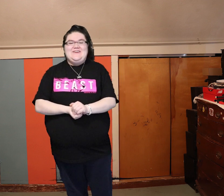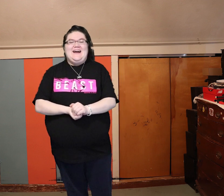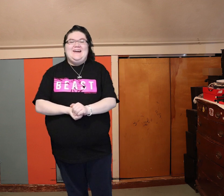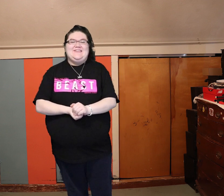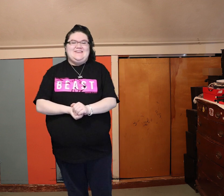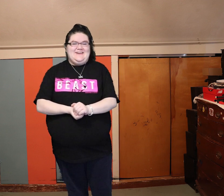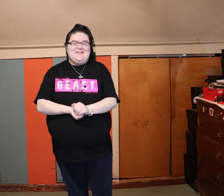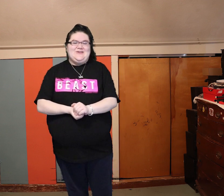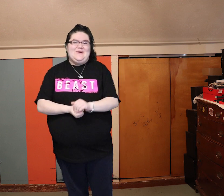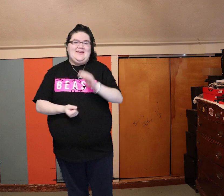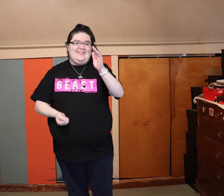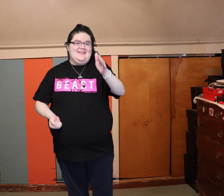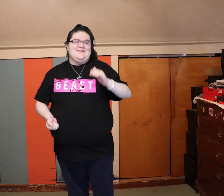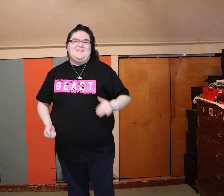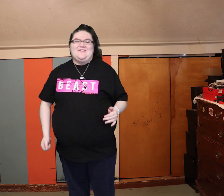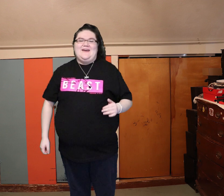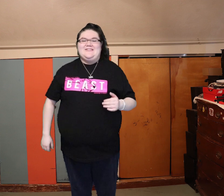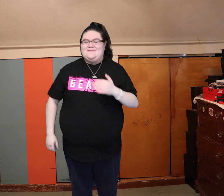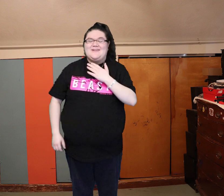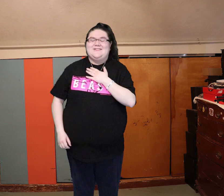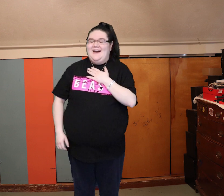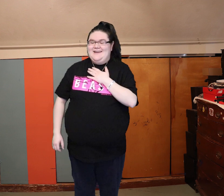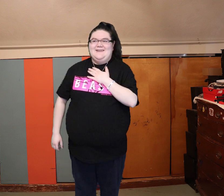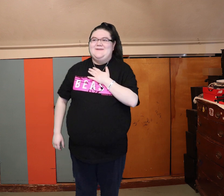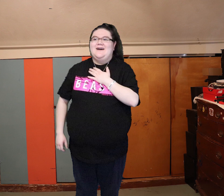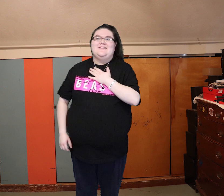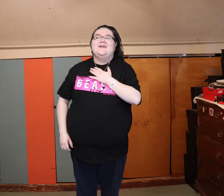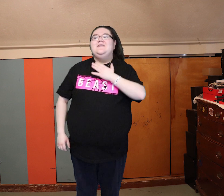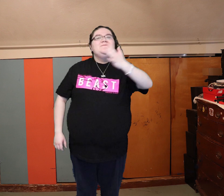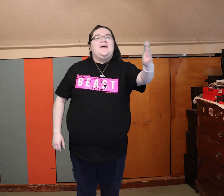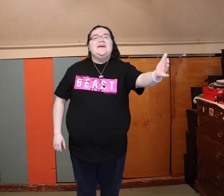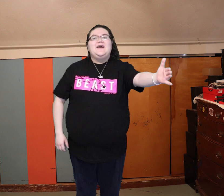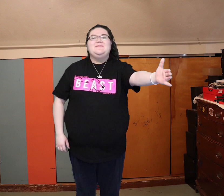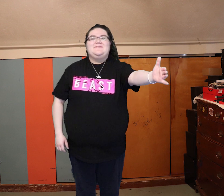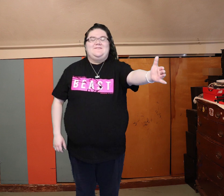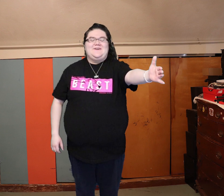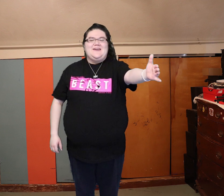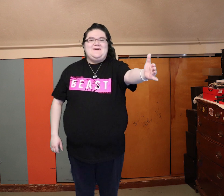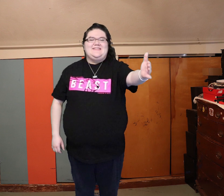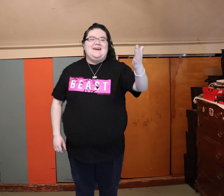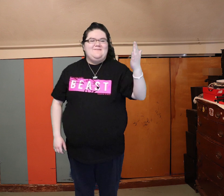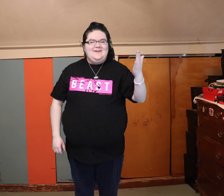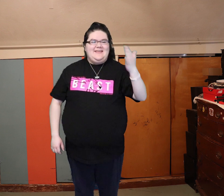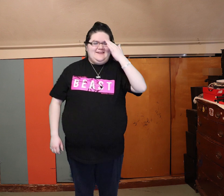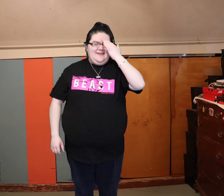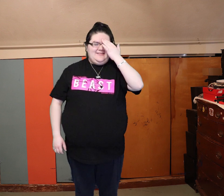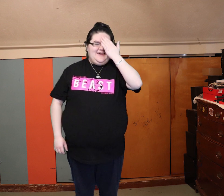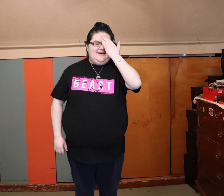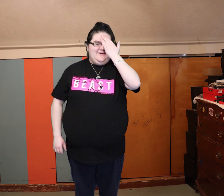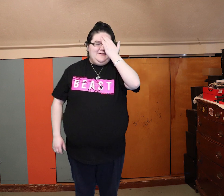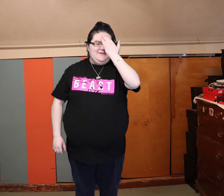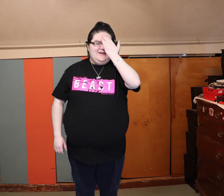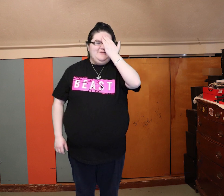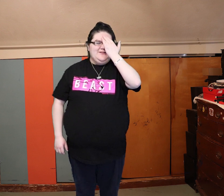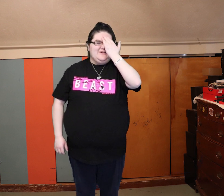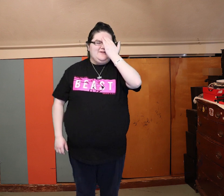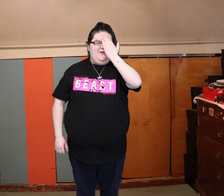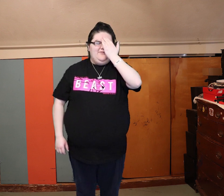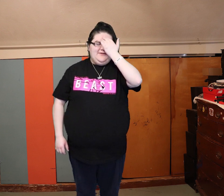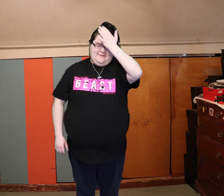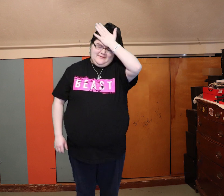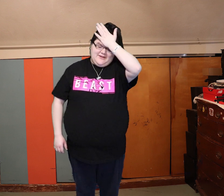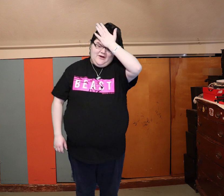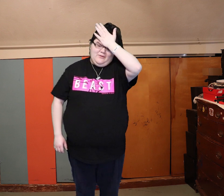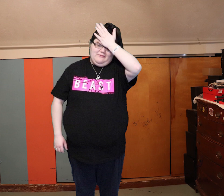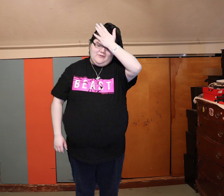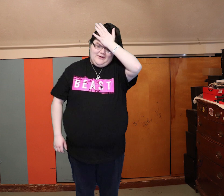But hopefully you guys did enjoy this Vic Rage as much as I did, because I can't believe I forgot about that. What was it? It wasn't